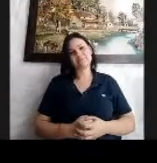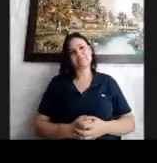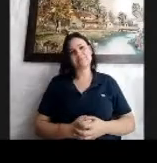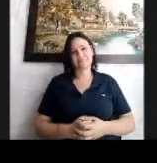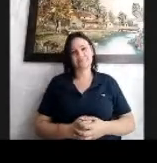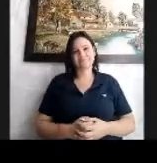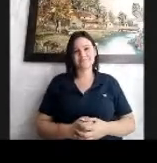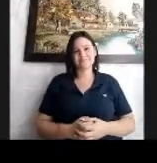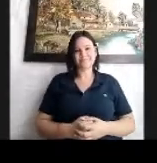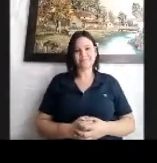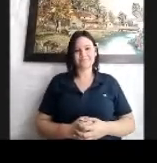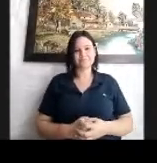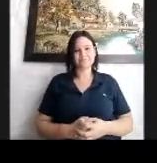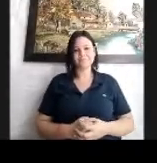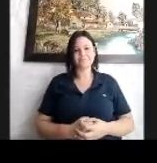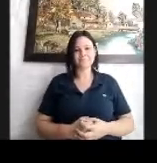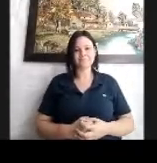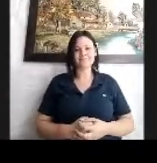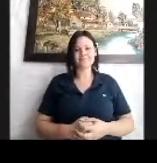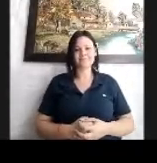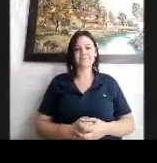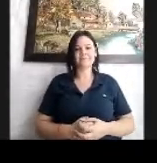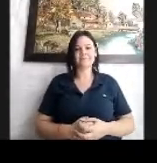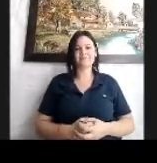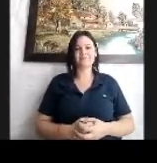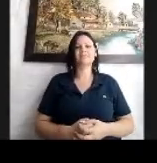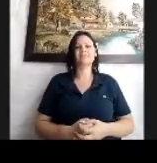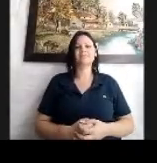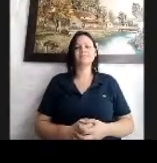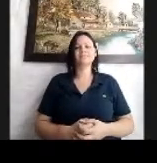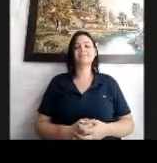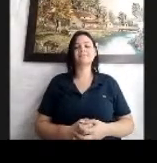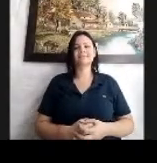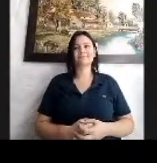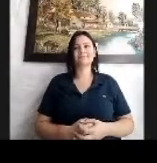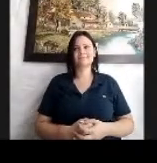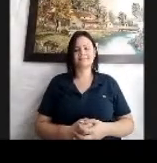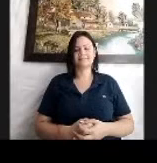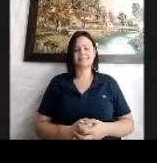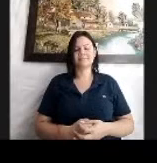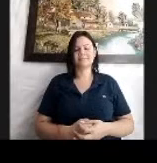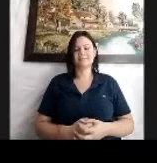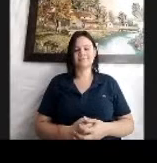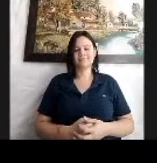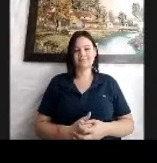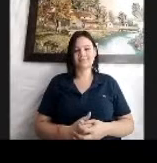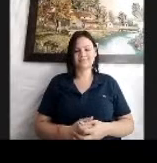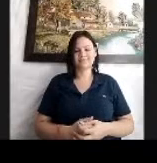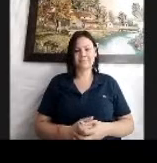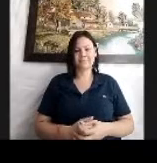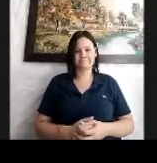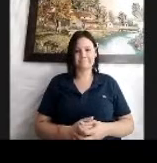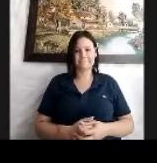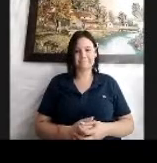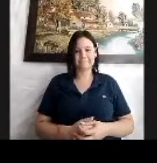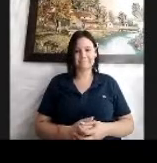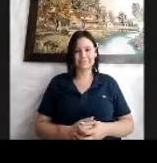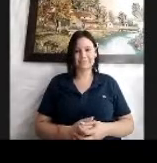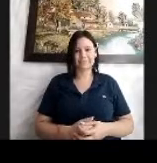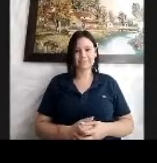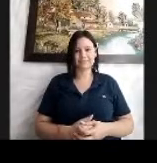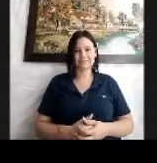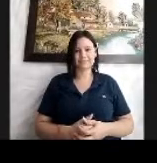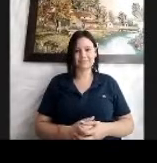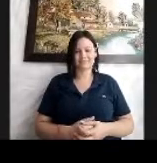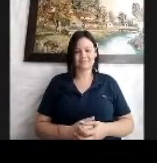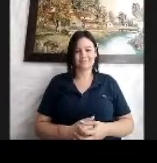inspiring, but also deserving of so much recognition and admiration. We're very thankful you're here this